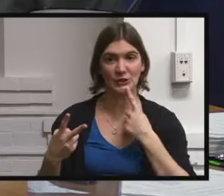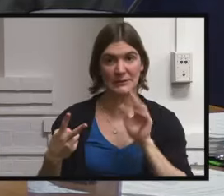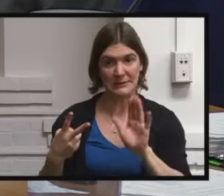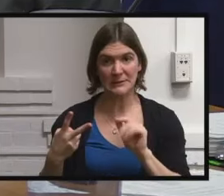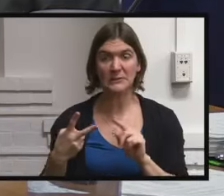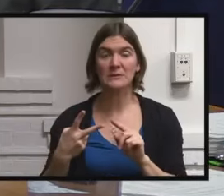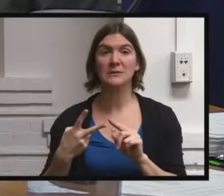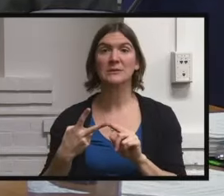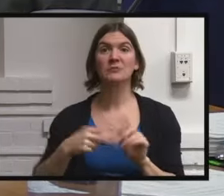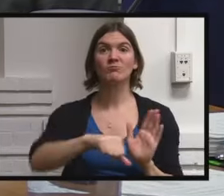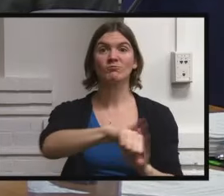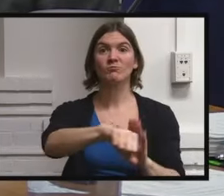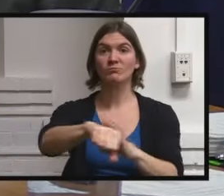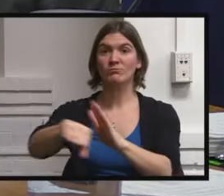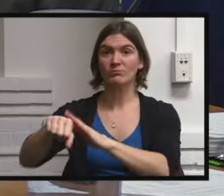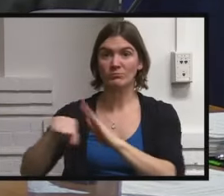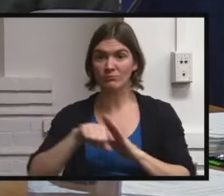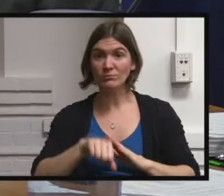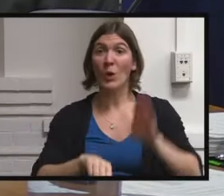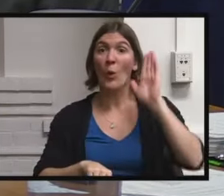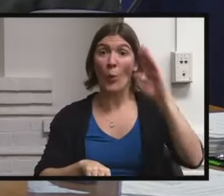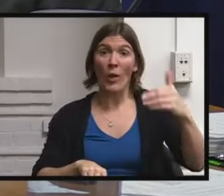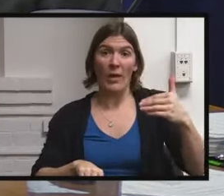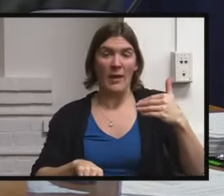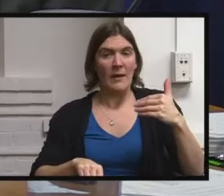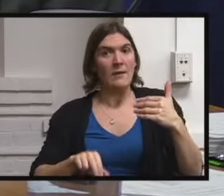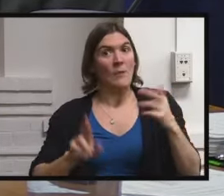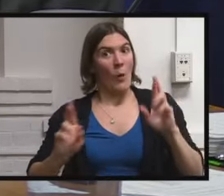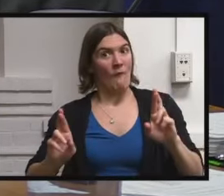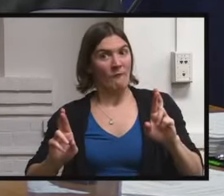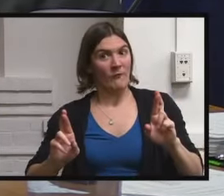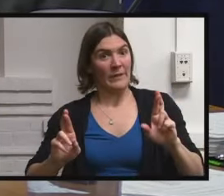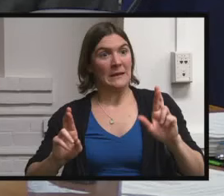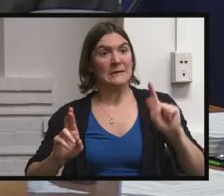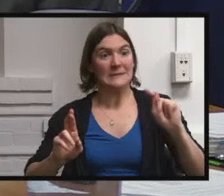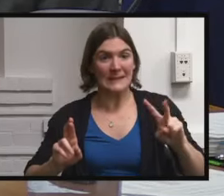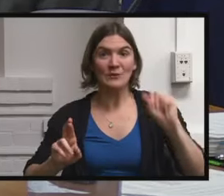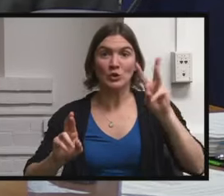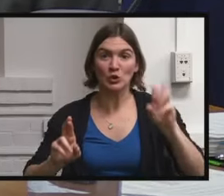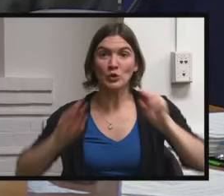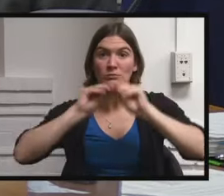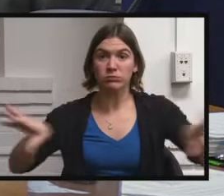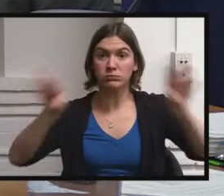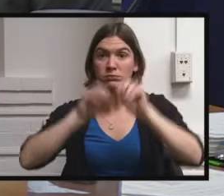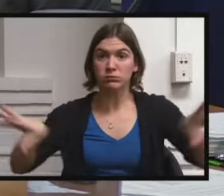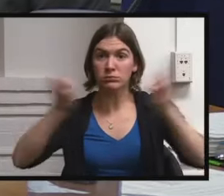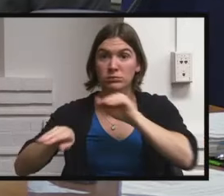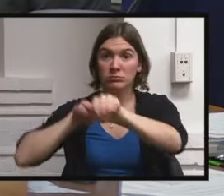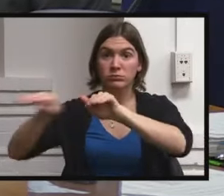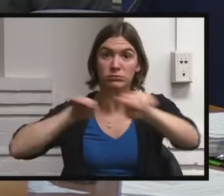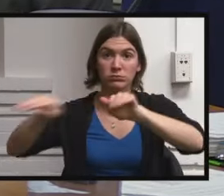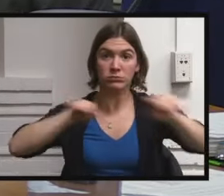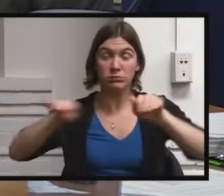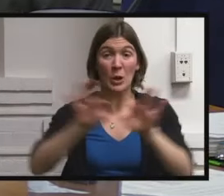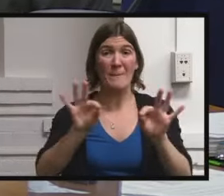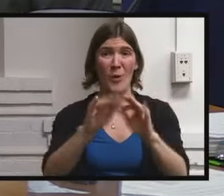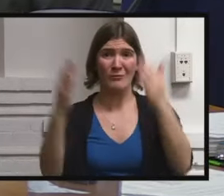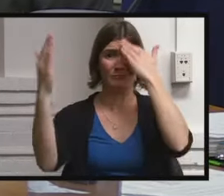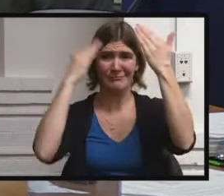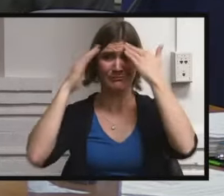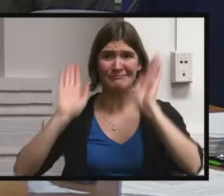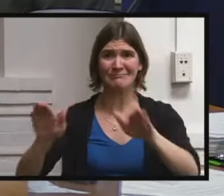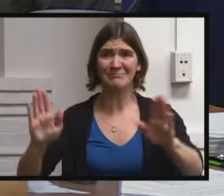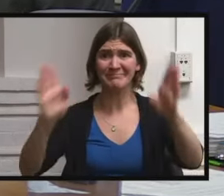a advance notice to the community, there will be a lot of coverage, we hope, in the media about this in the days ahead to make sure that everybody's well aware of this in advance.